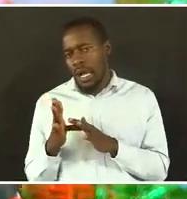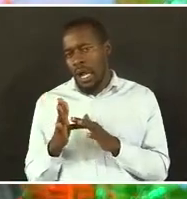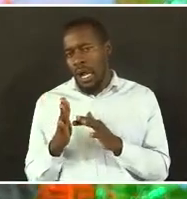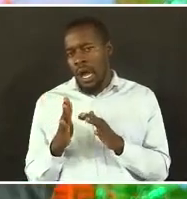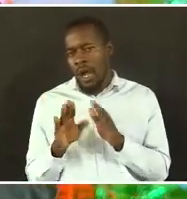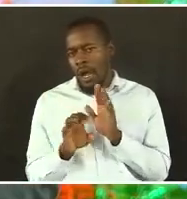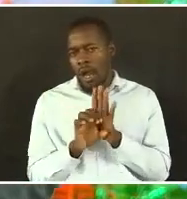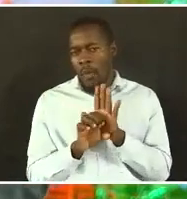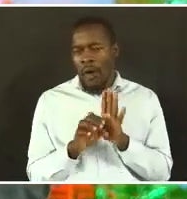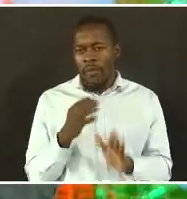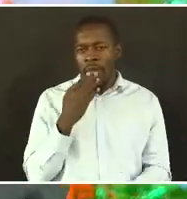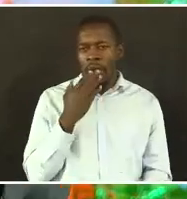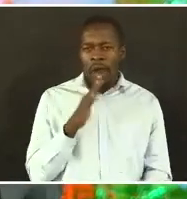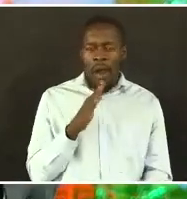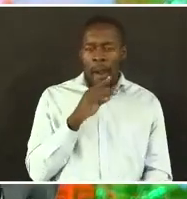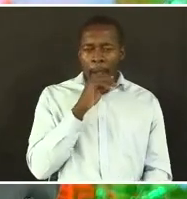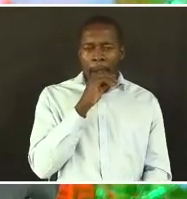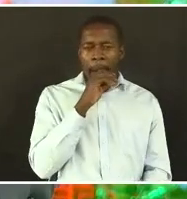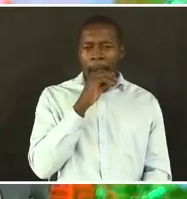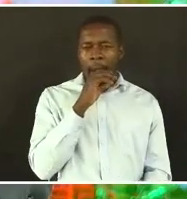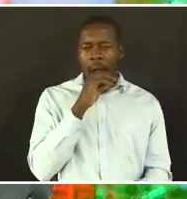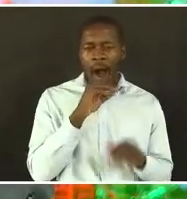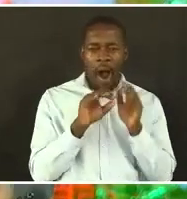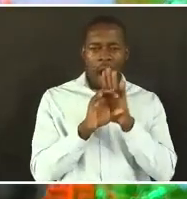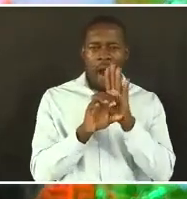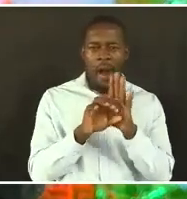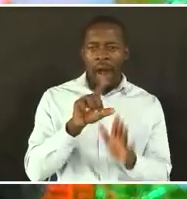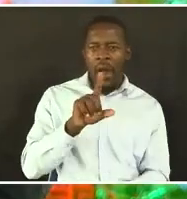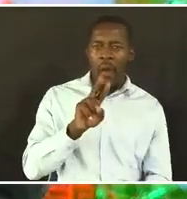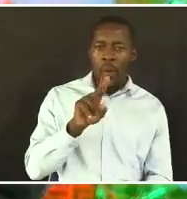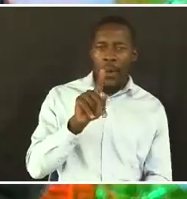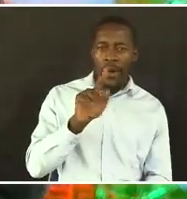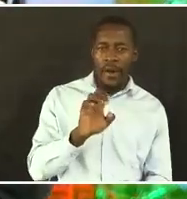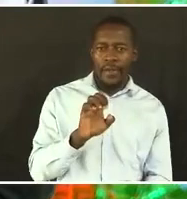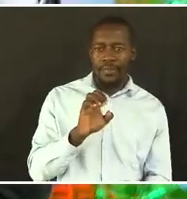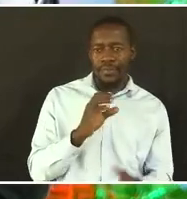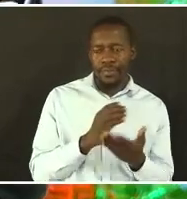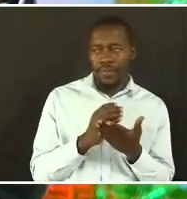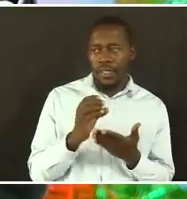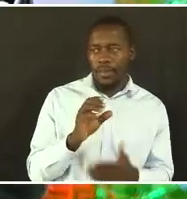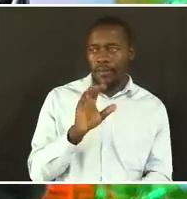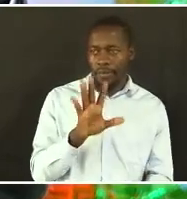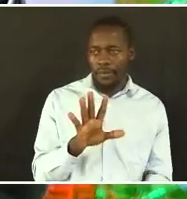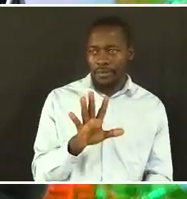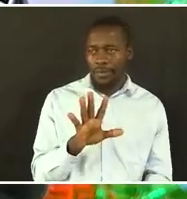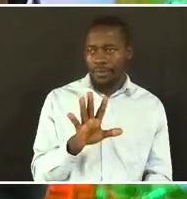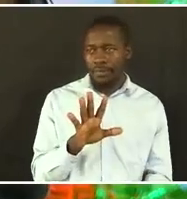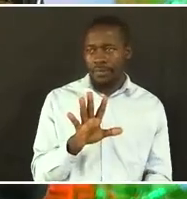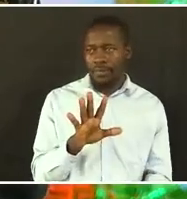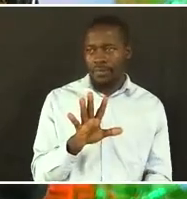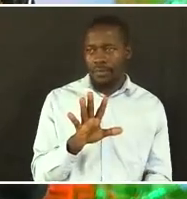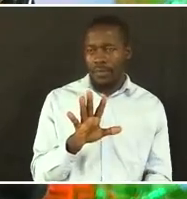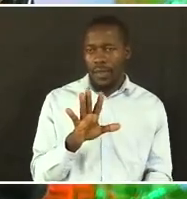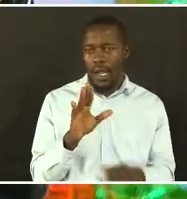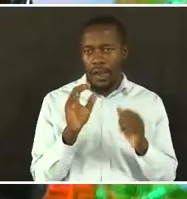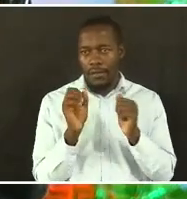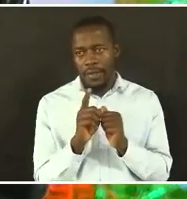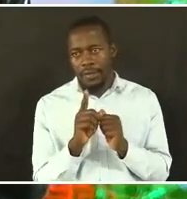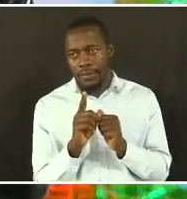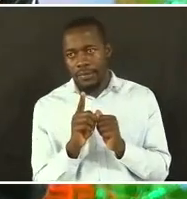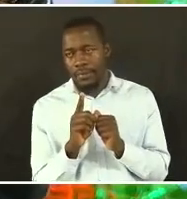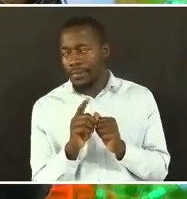examples. When you turn to the book of Luke chapter 5, Luke chapter 5, 11,